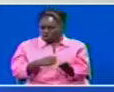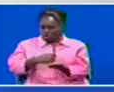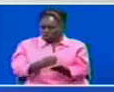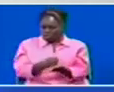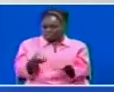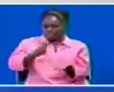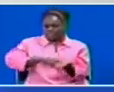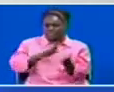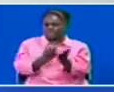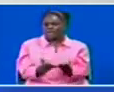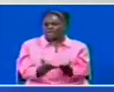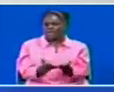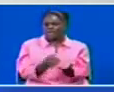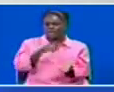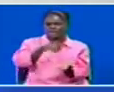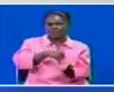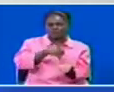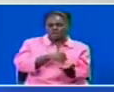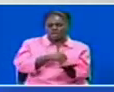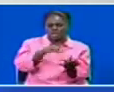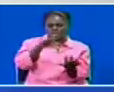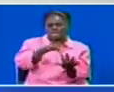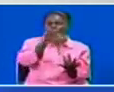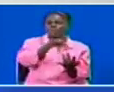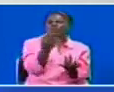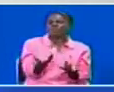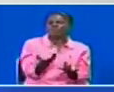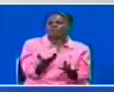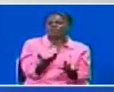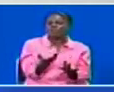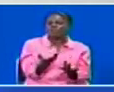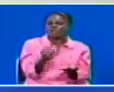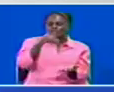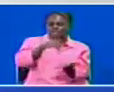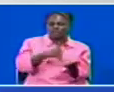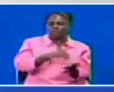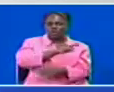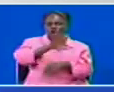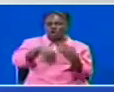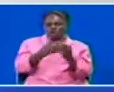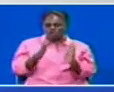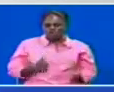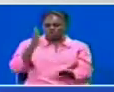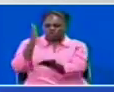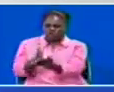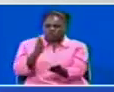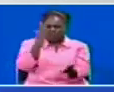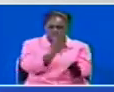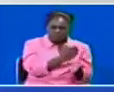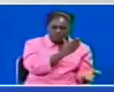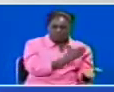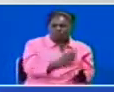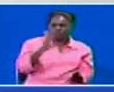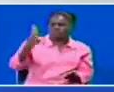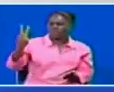the register, was it going to involve a sample? Was it going to involve everybody going to confirm their biometrics because that's